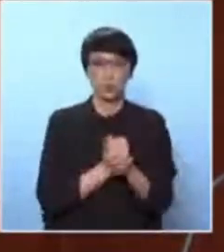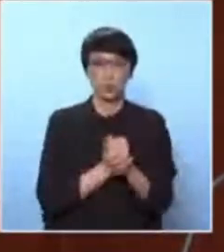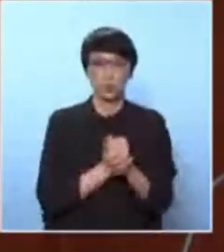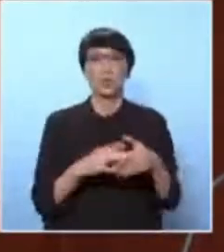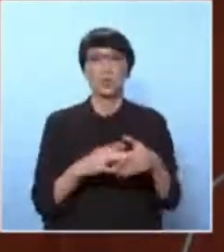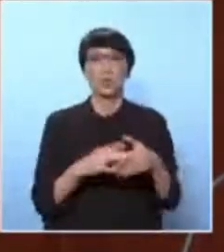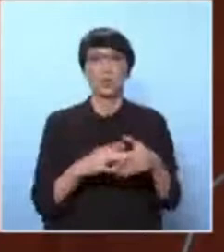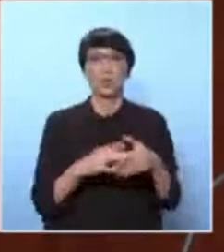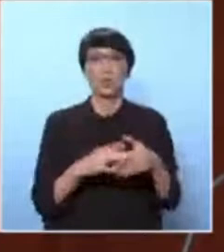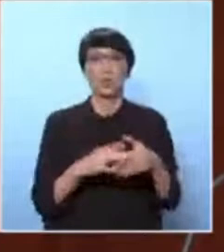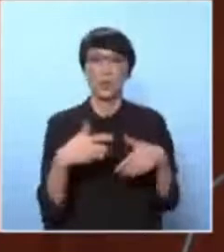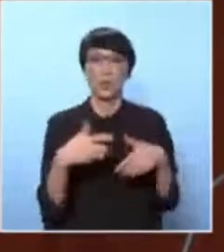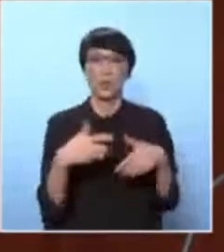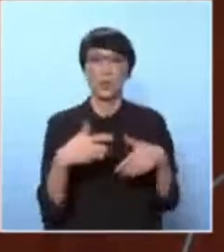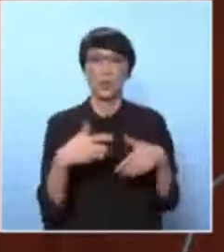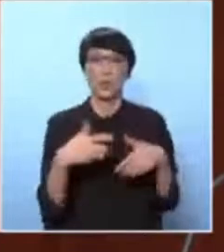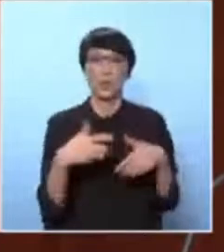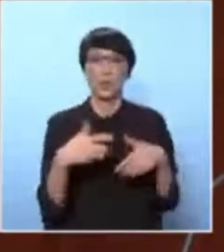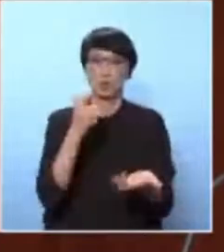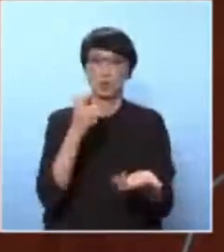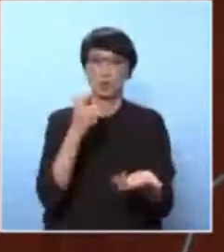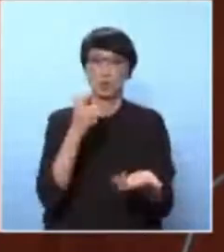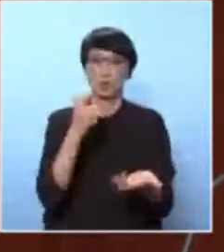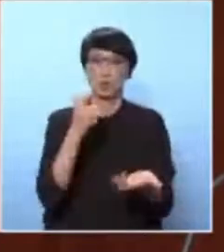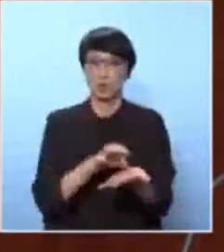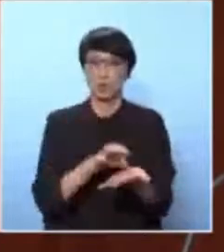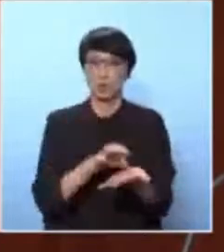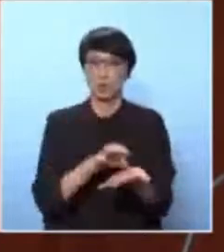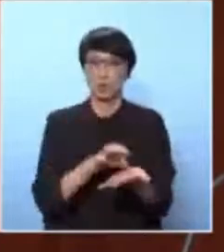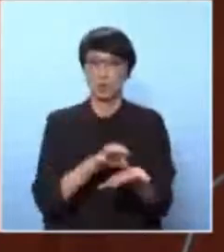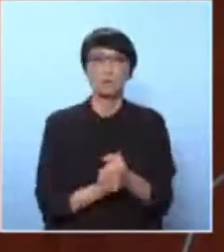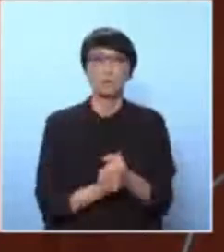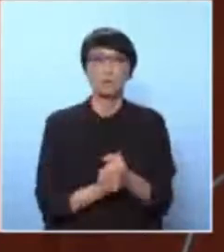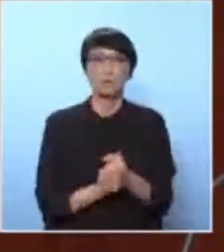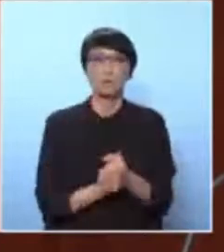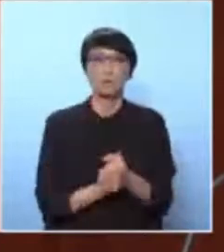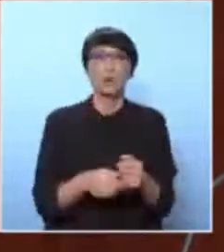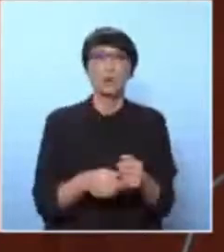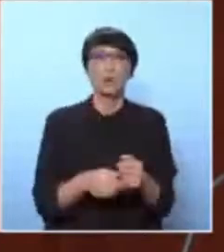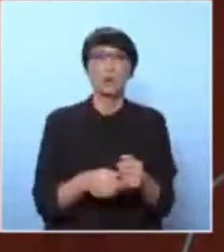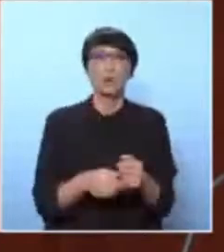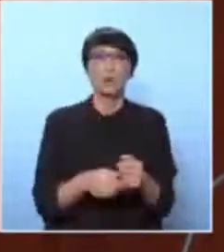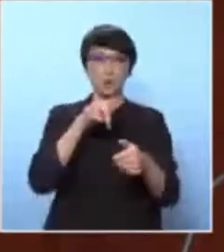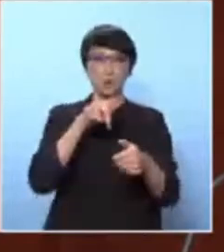an international asset management center, and a risk management center.